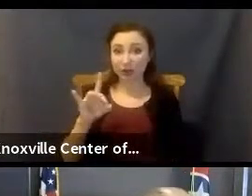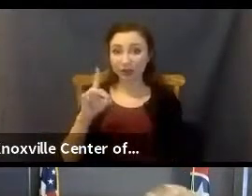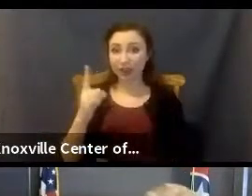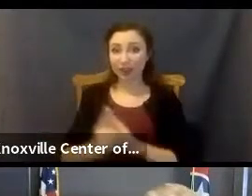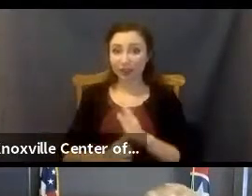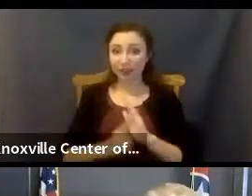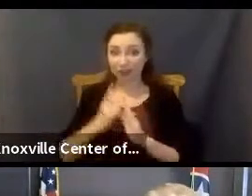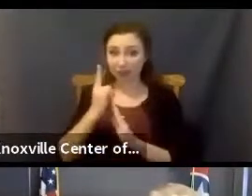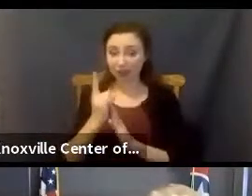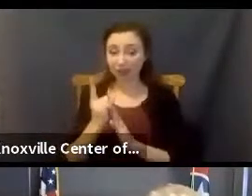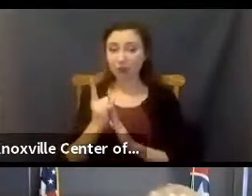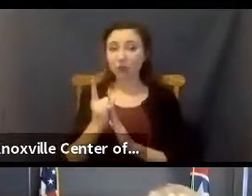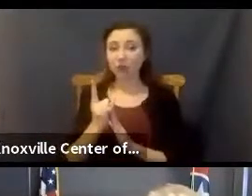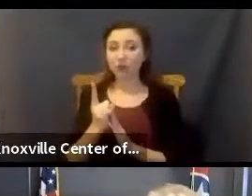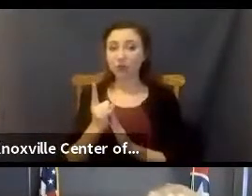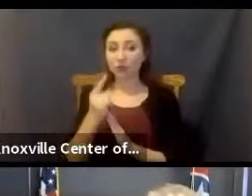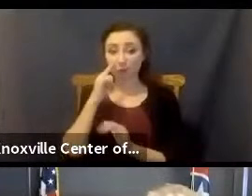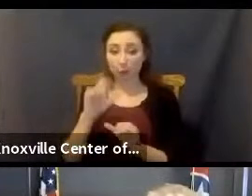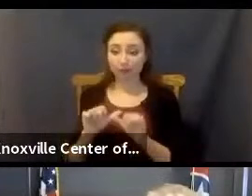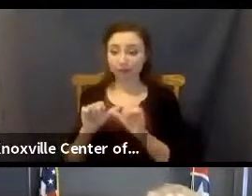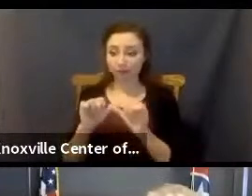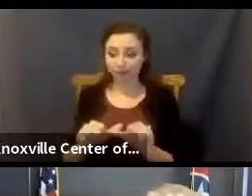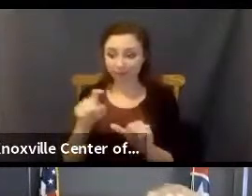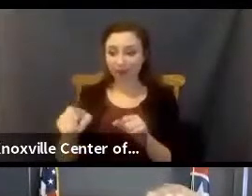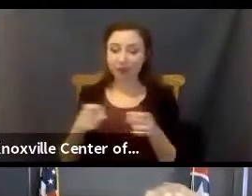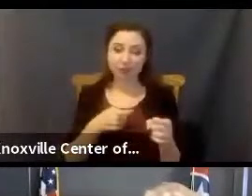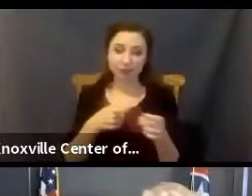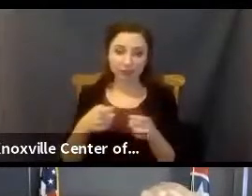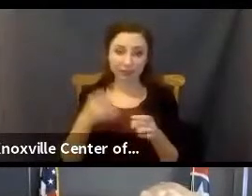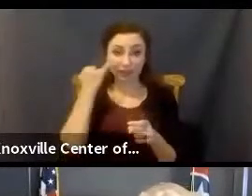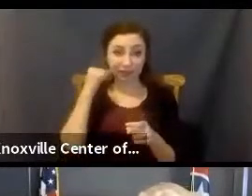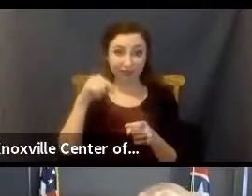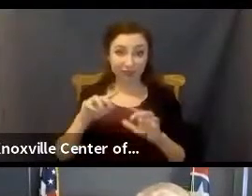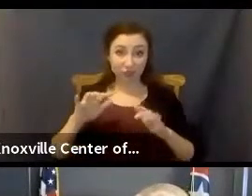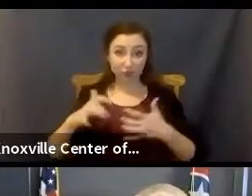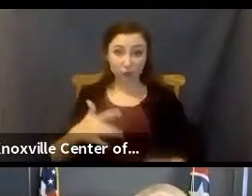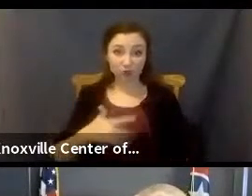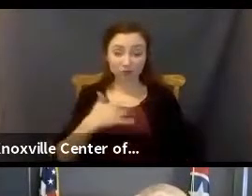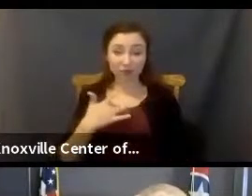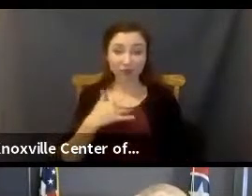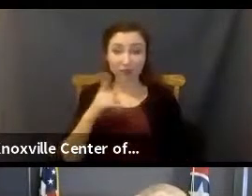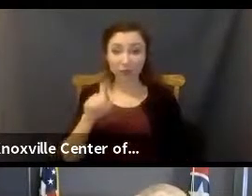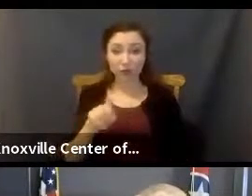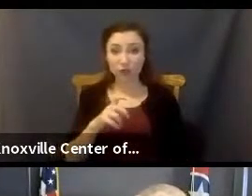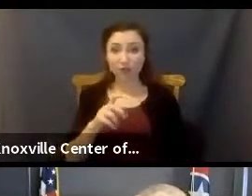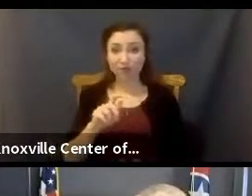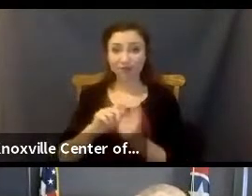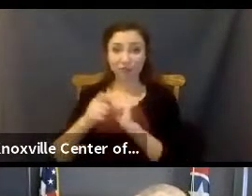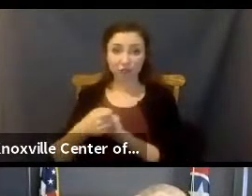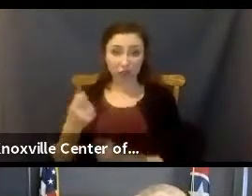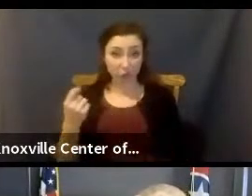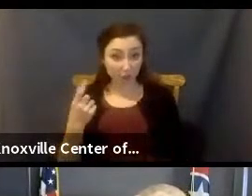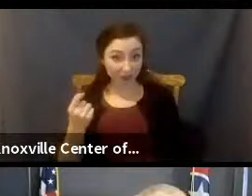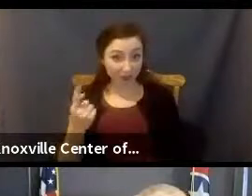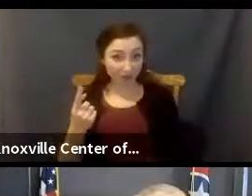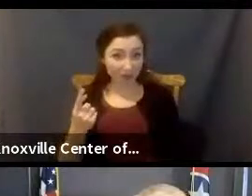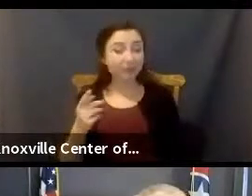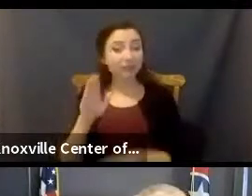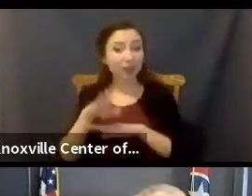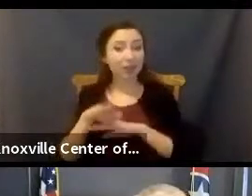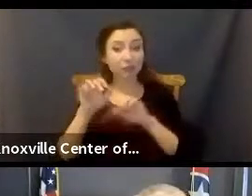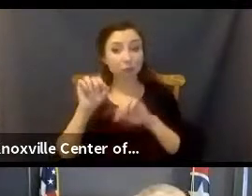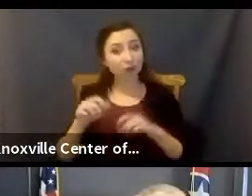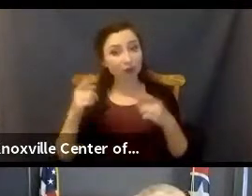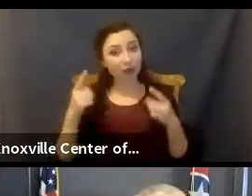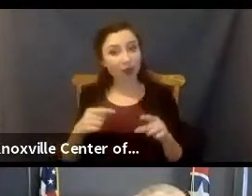hours. If this group feels that we should move to 11, that can be done. I was